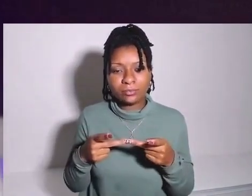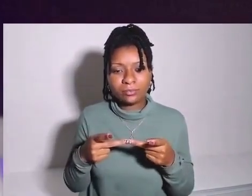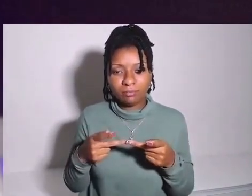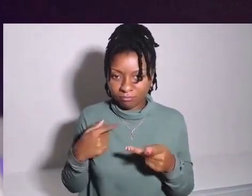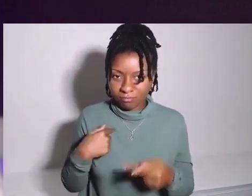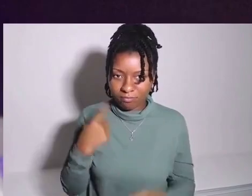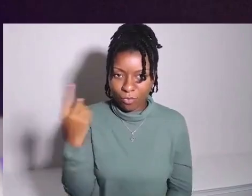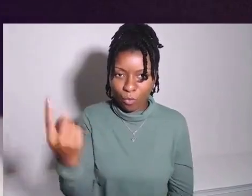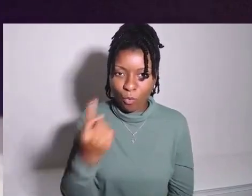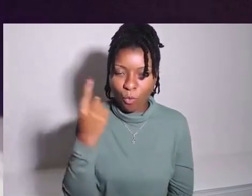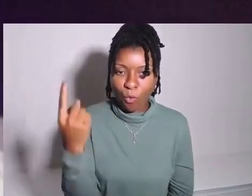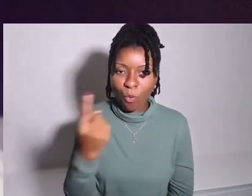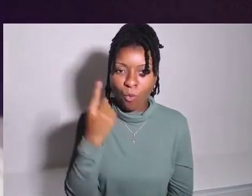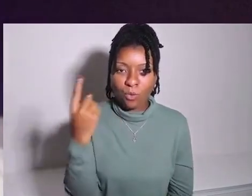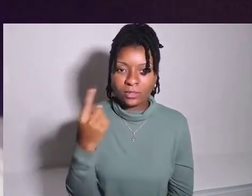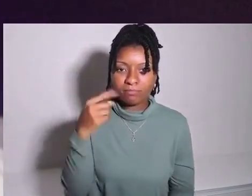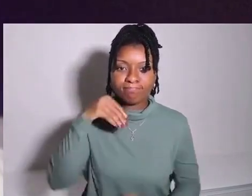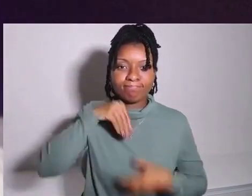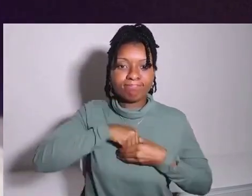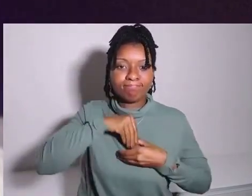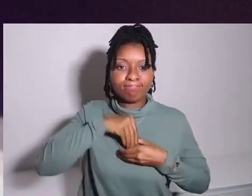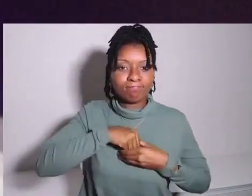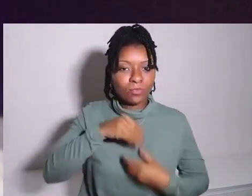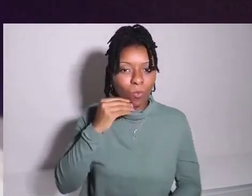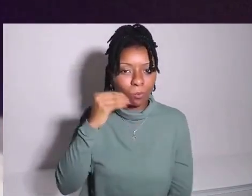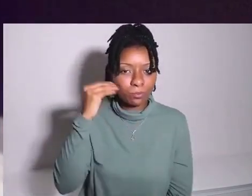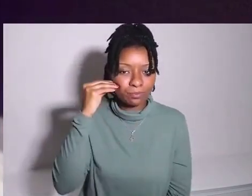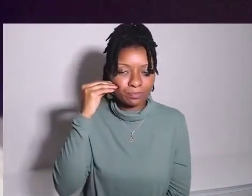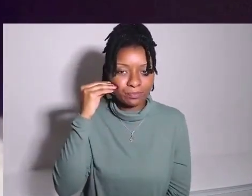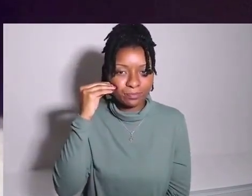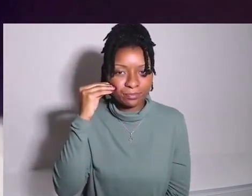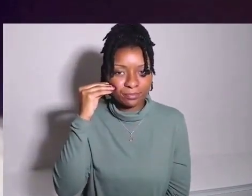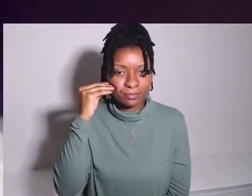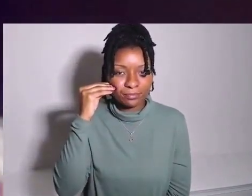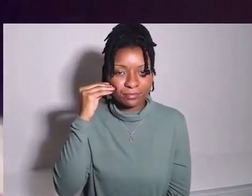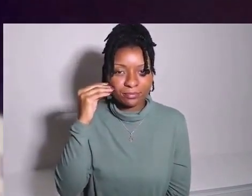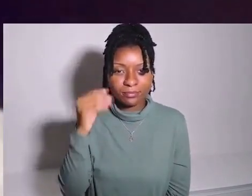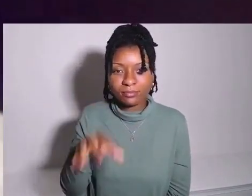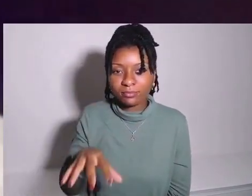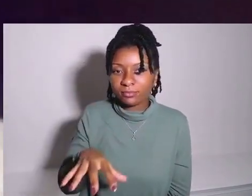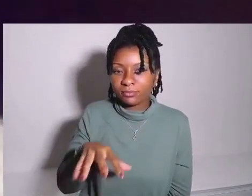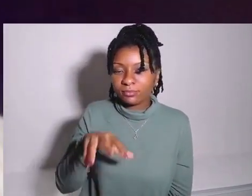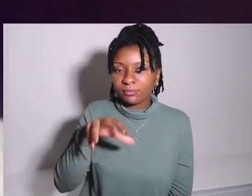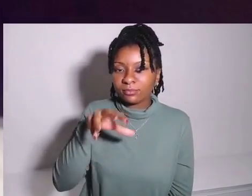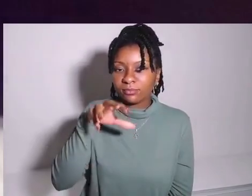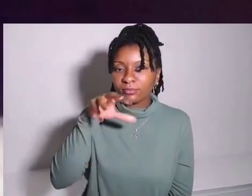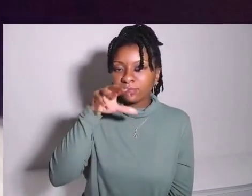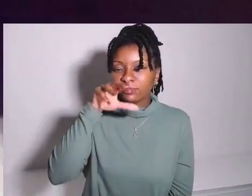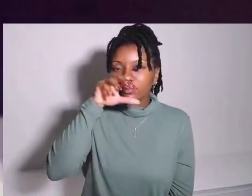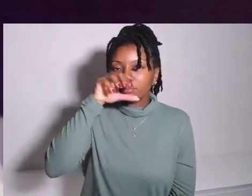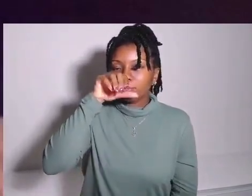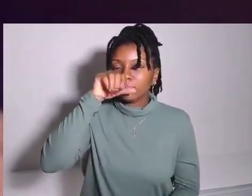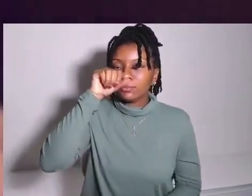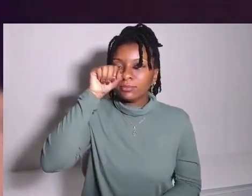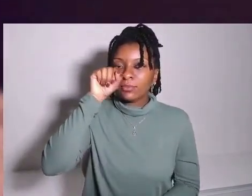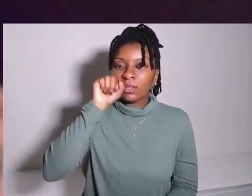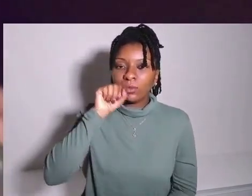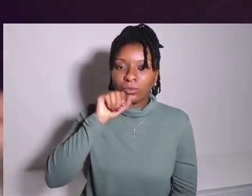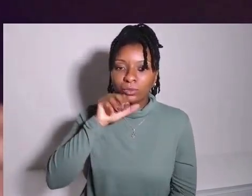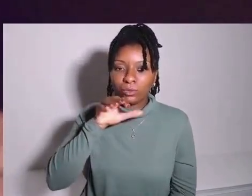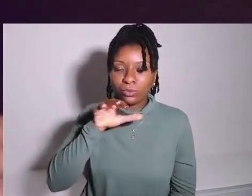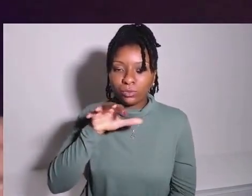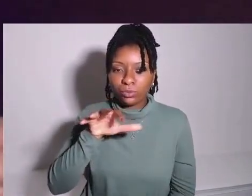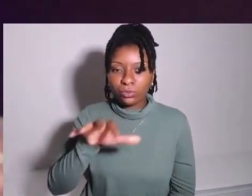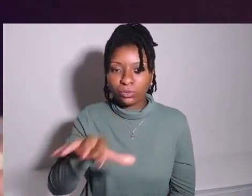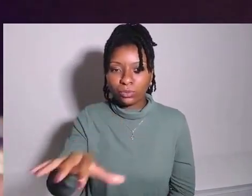As you inhale and exhale, and notice what a deep breath may be doing to your body at this moment, like are